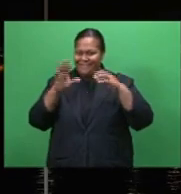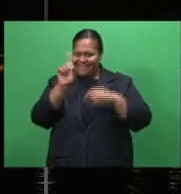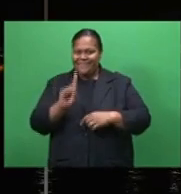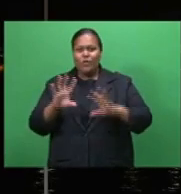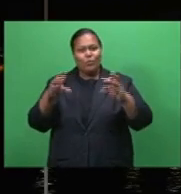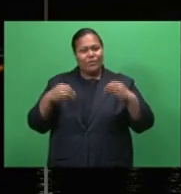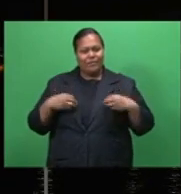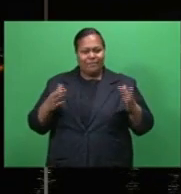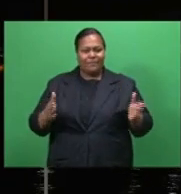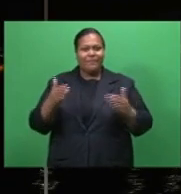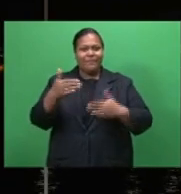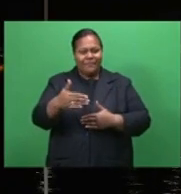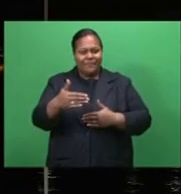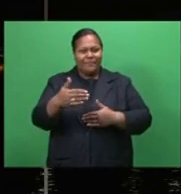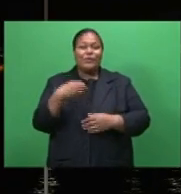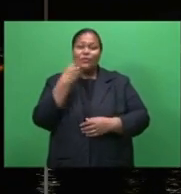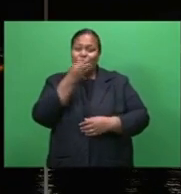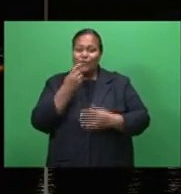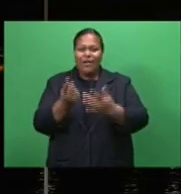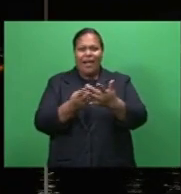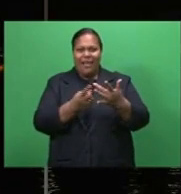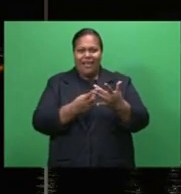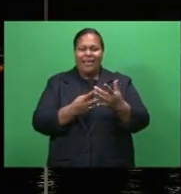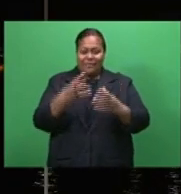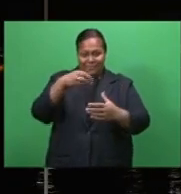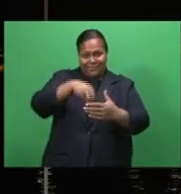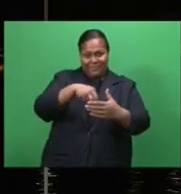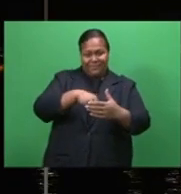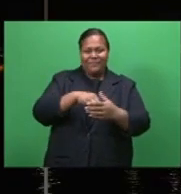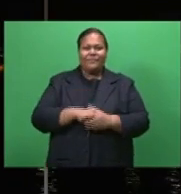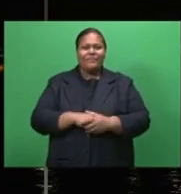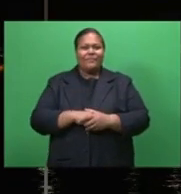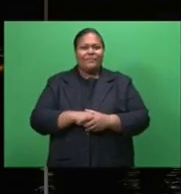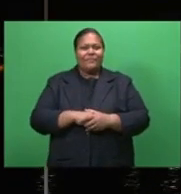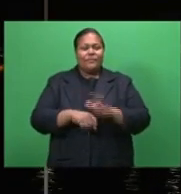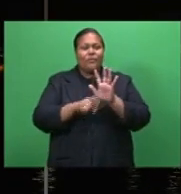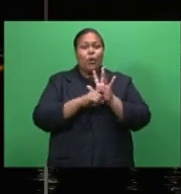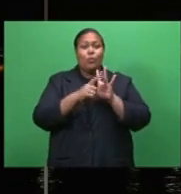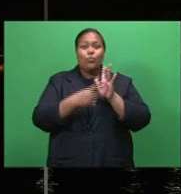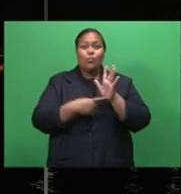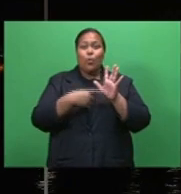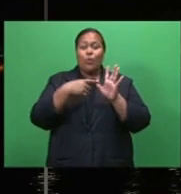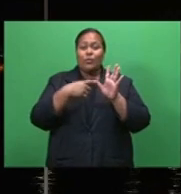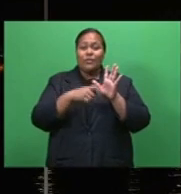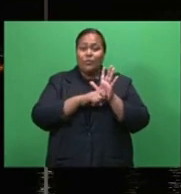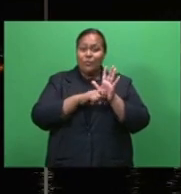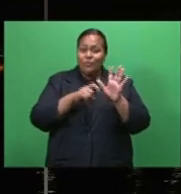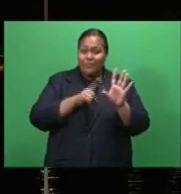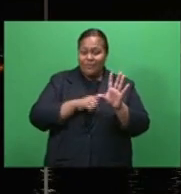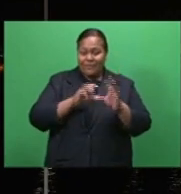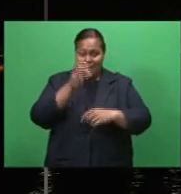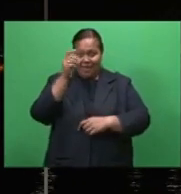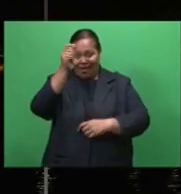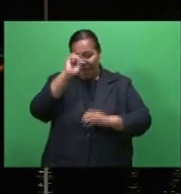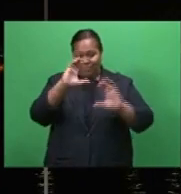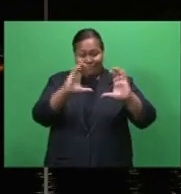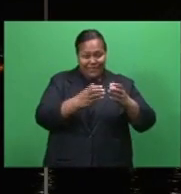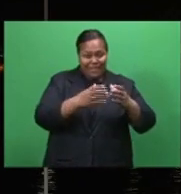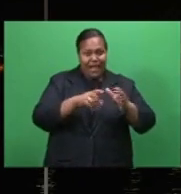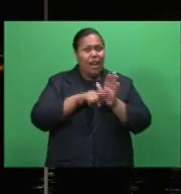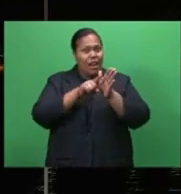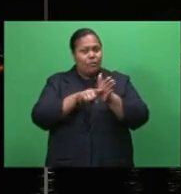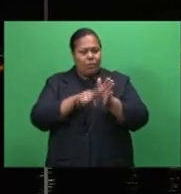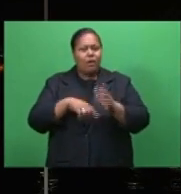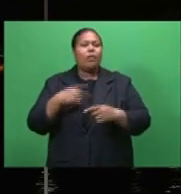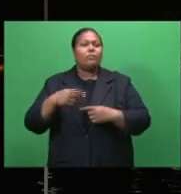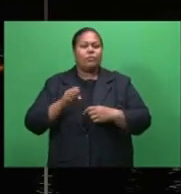box of essential food and other items. The Rotary Club of Lautoka continues to reach out to Fijians that are currently unemployed